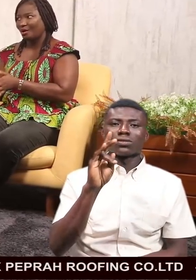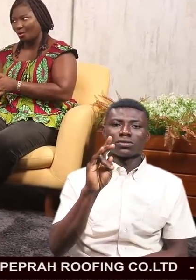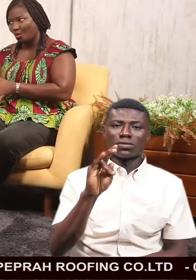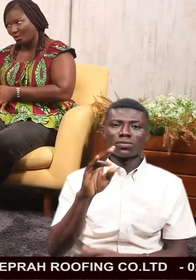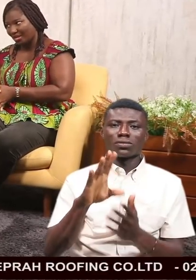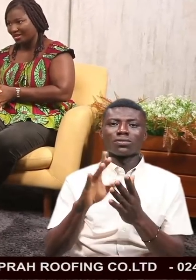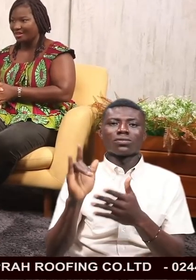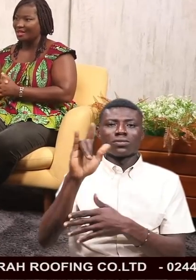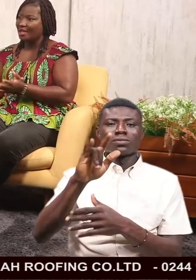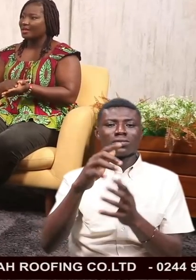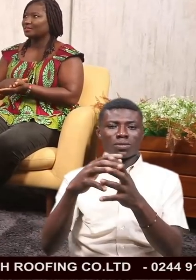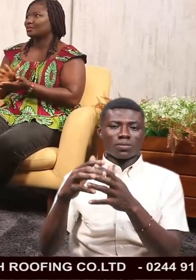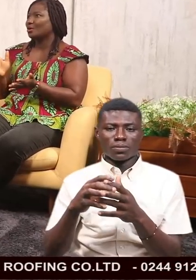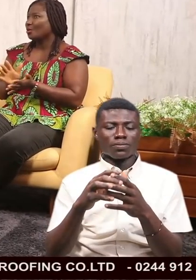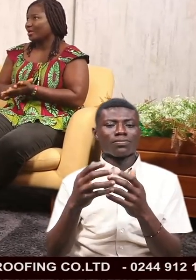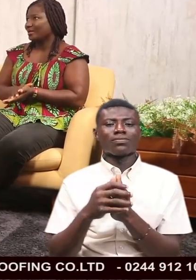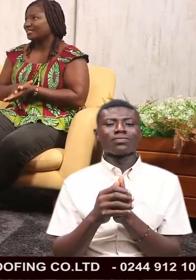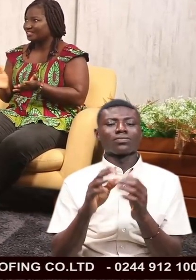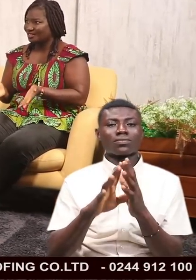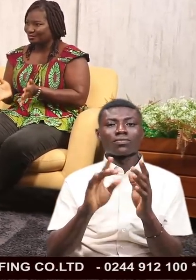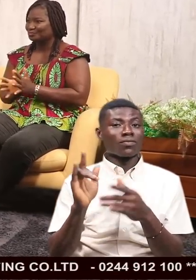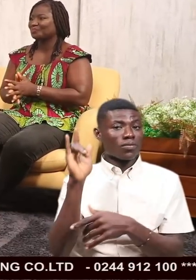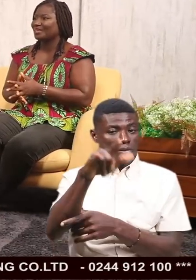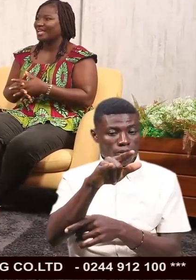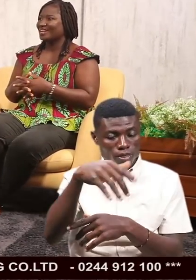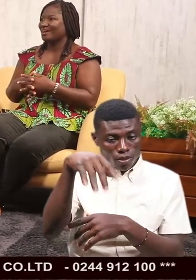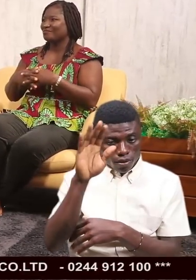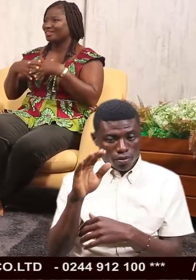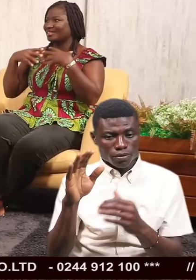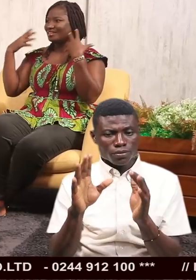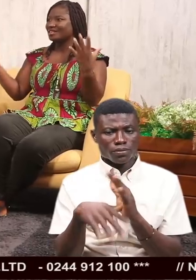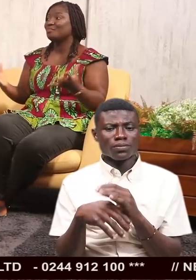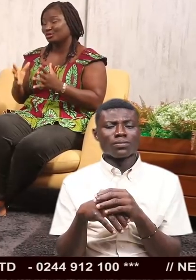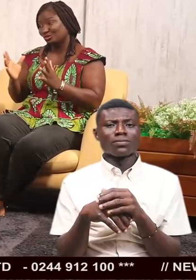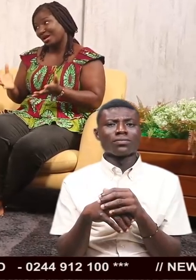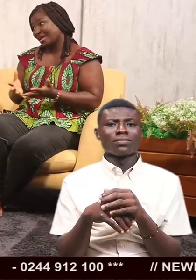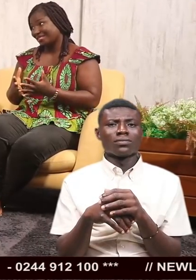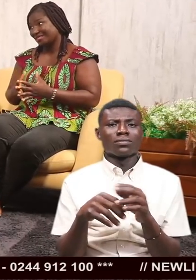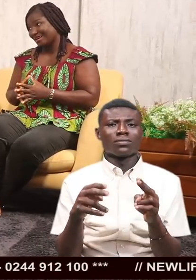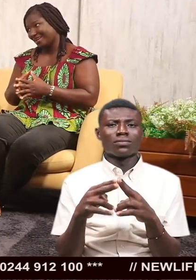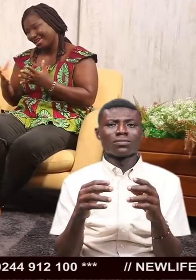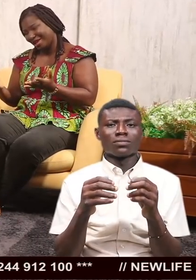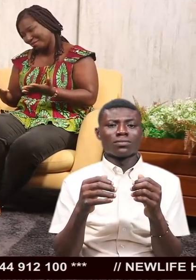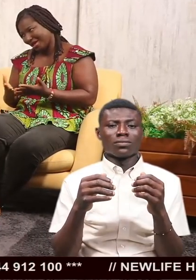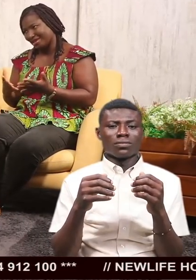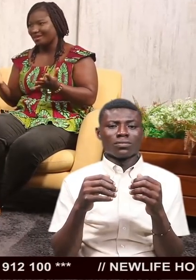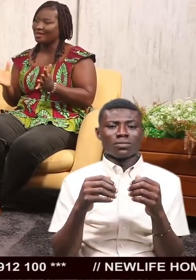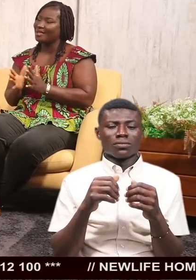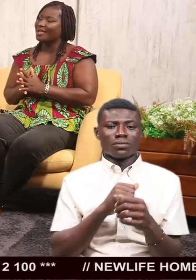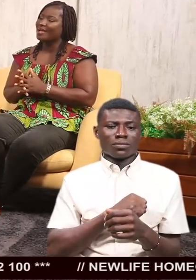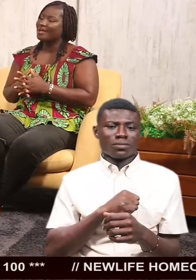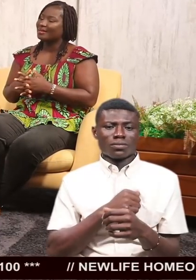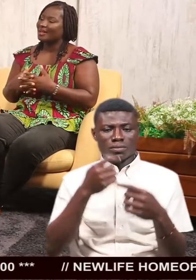December 2017 and na okoye. In see okoye ne chinum and a fe nini pesu ankasa e